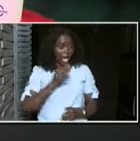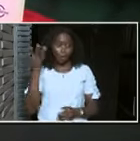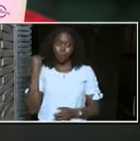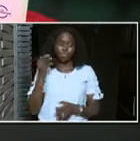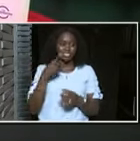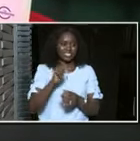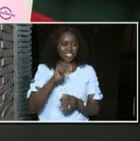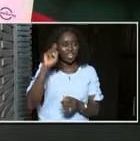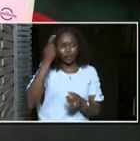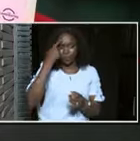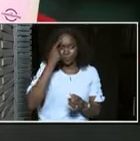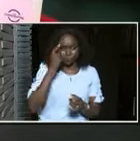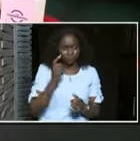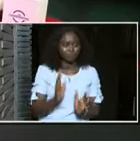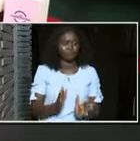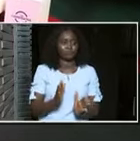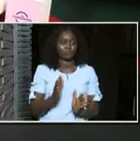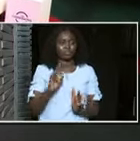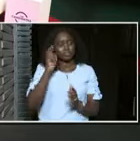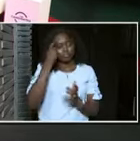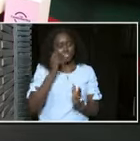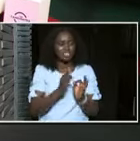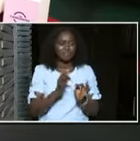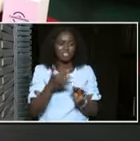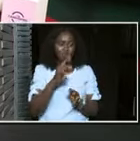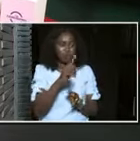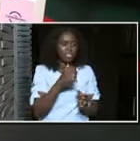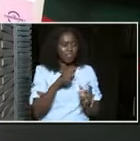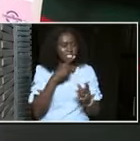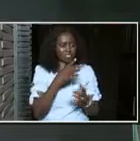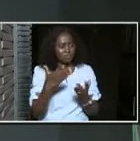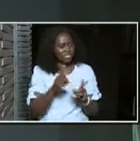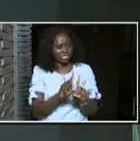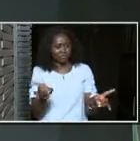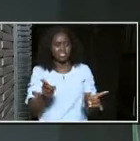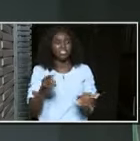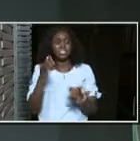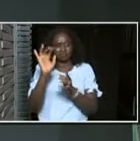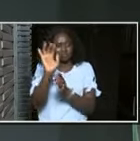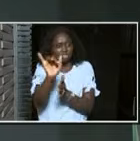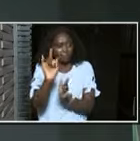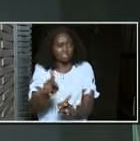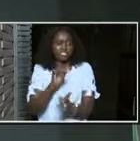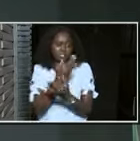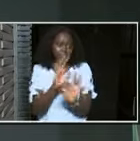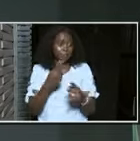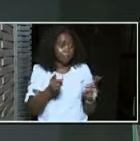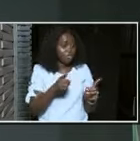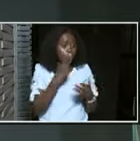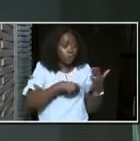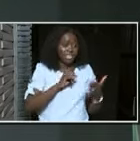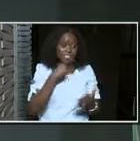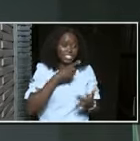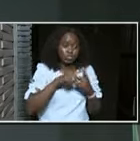But if anybody, either local or international, has got anything to the contrary, where he is free. But what I'm saying to you is that during